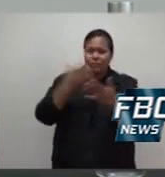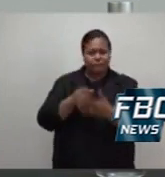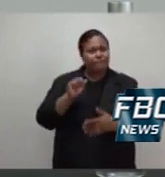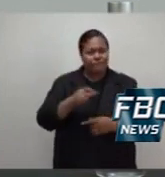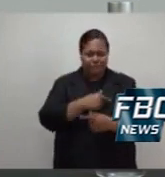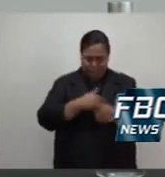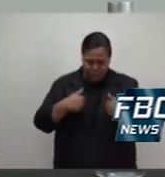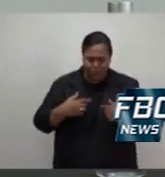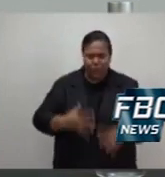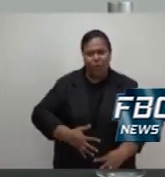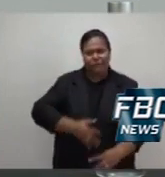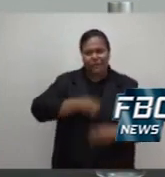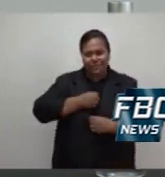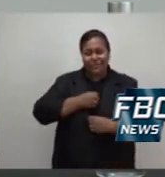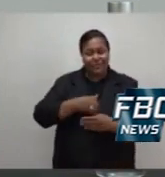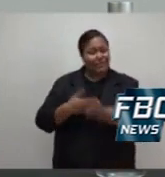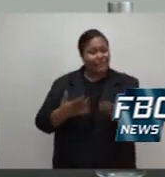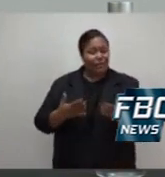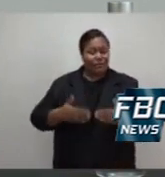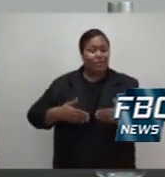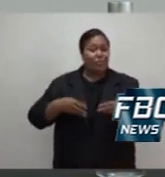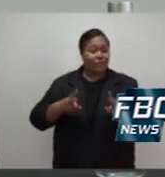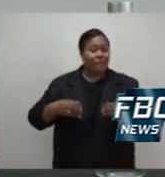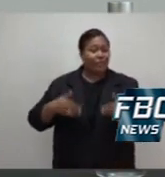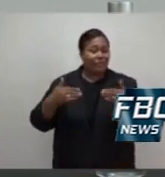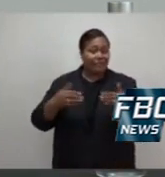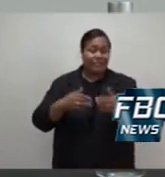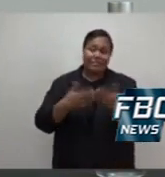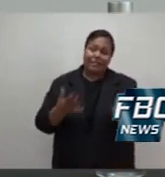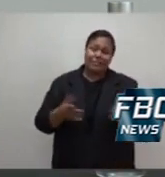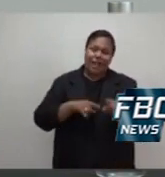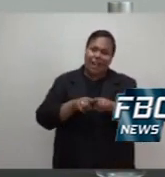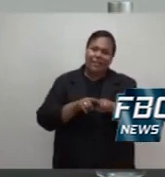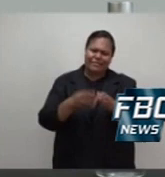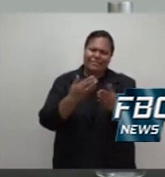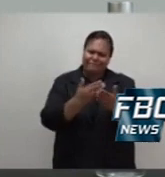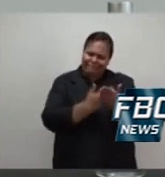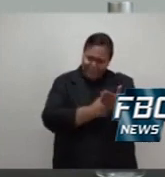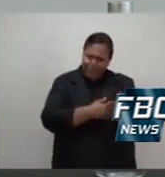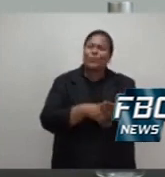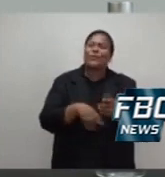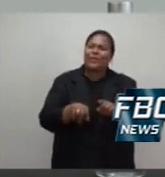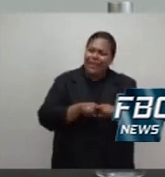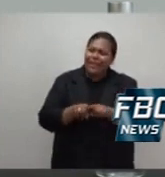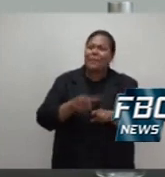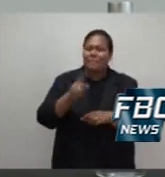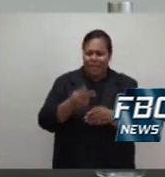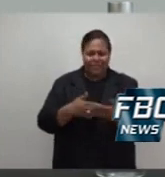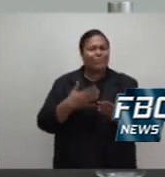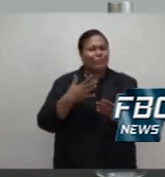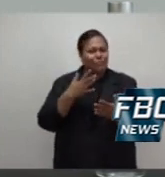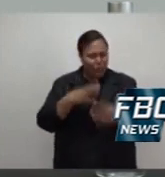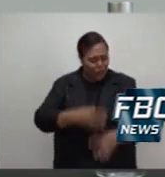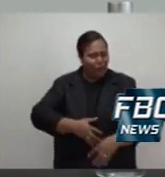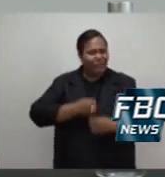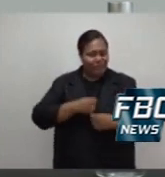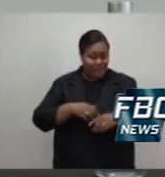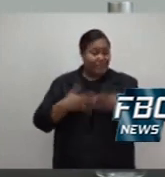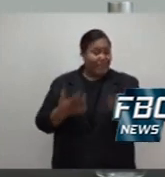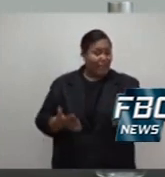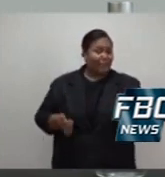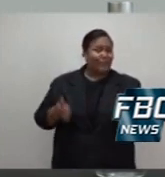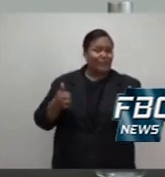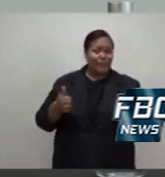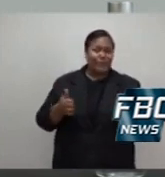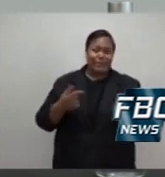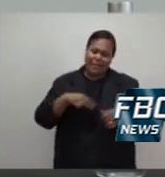confident that moving forward there'll be a lot more lessons to be learned, but I'm very confident that we are at a good place at this point in time to